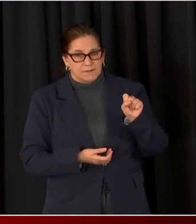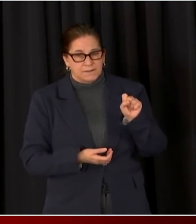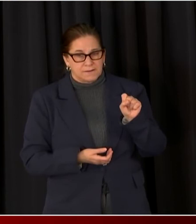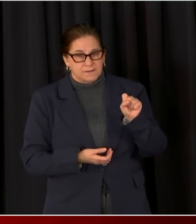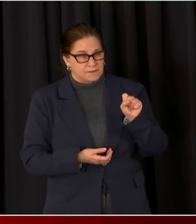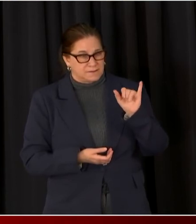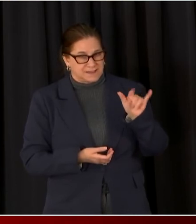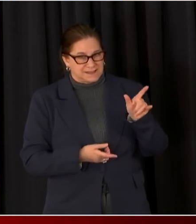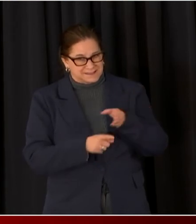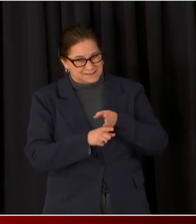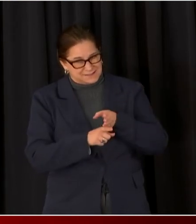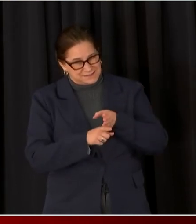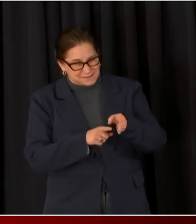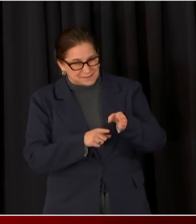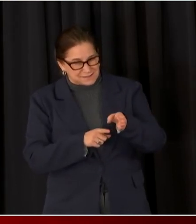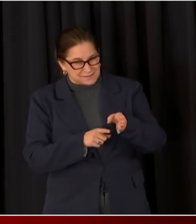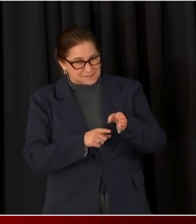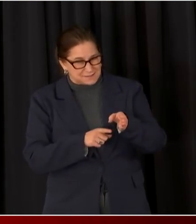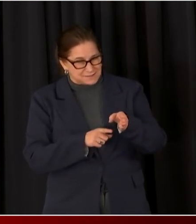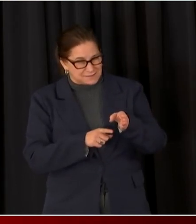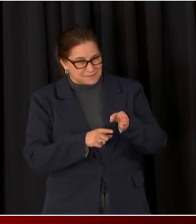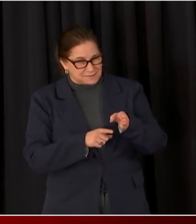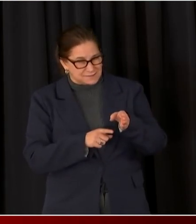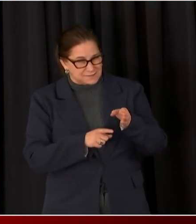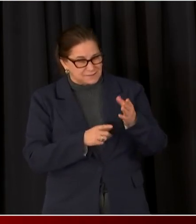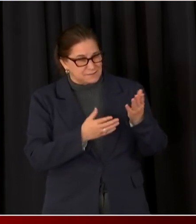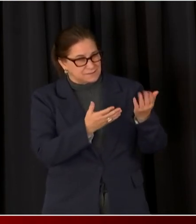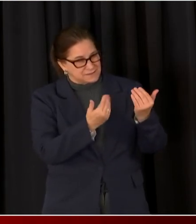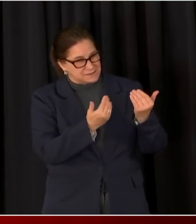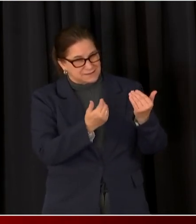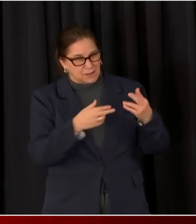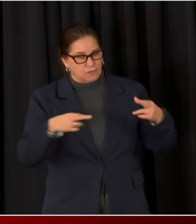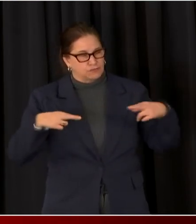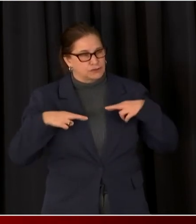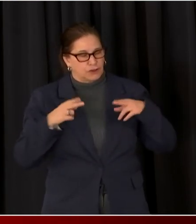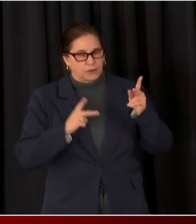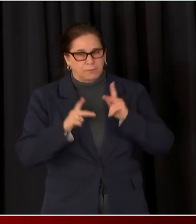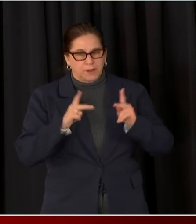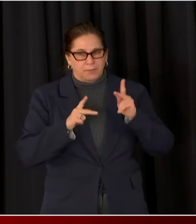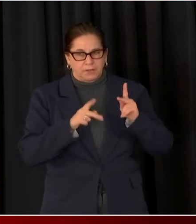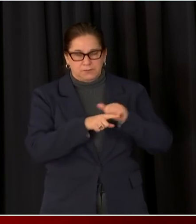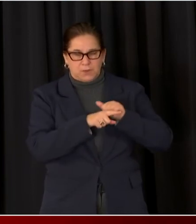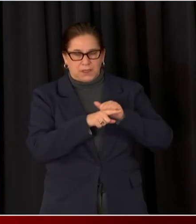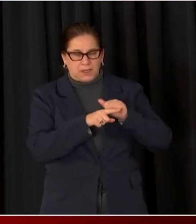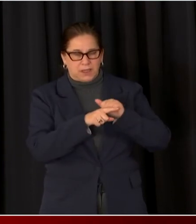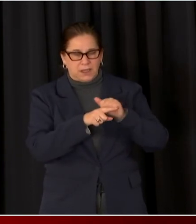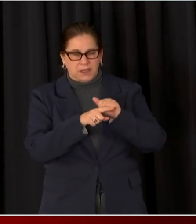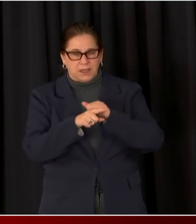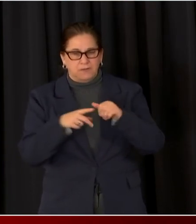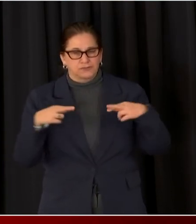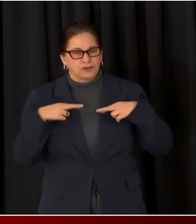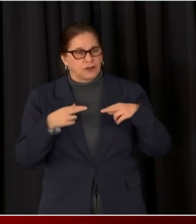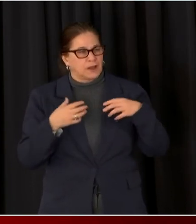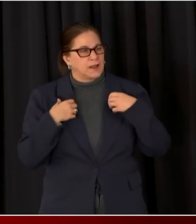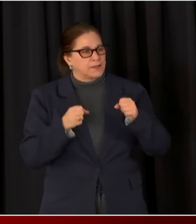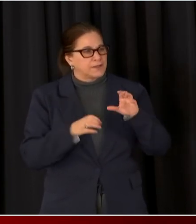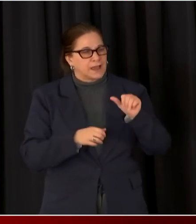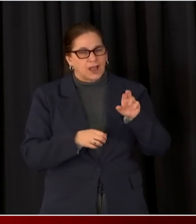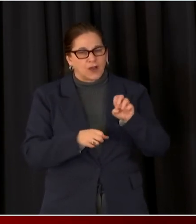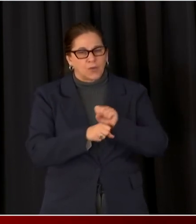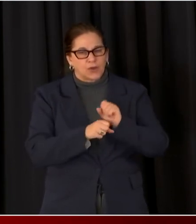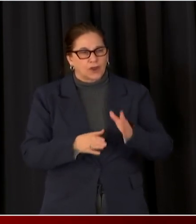of helping to fight COVID-19. Do you have a similar program like that here in the district? And, yeah. Yeah, well, you